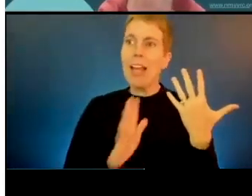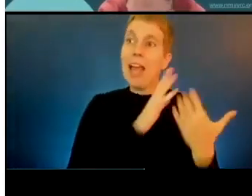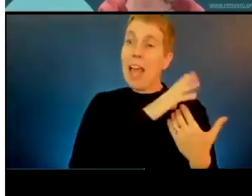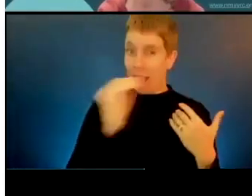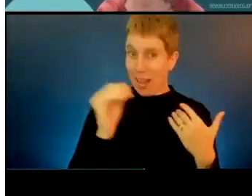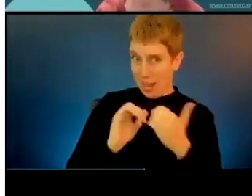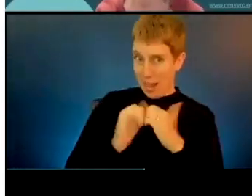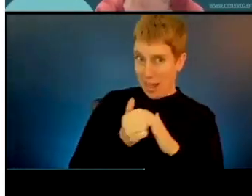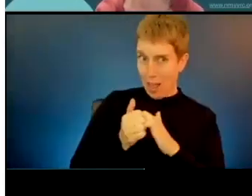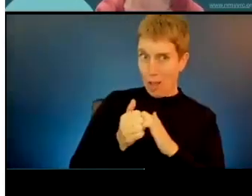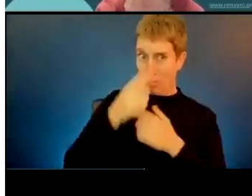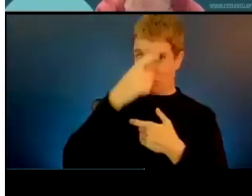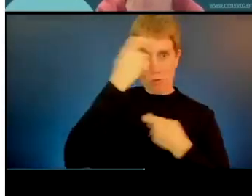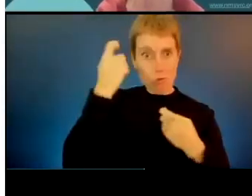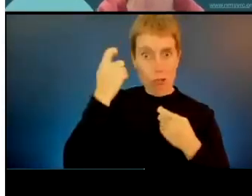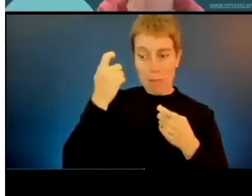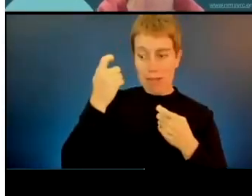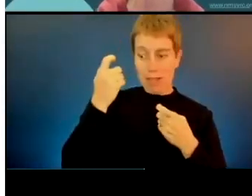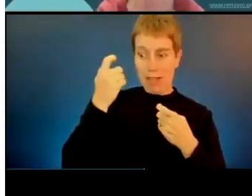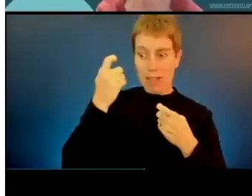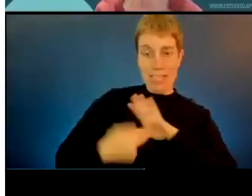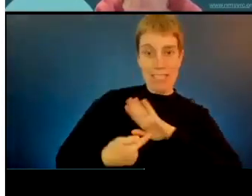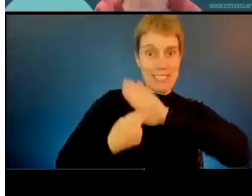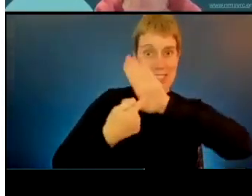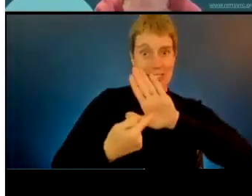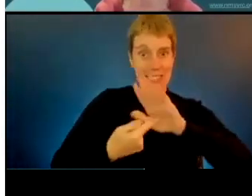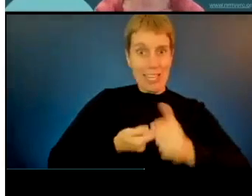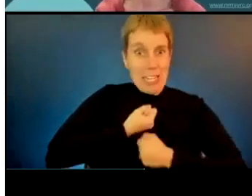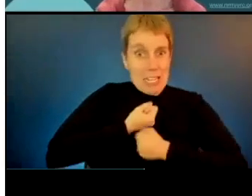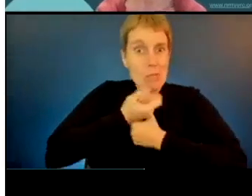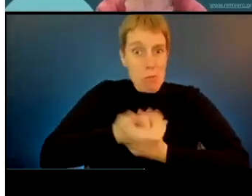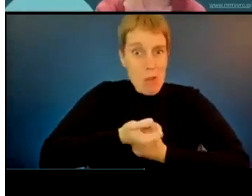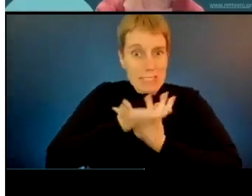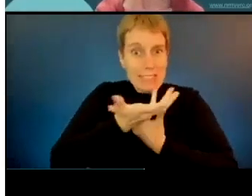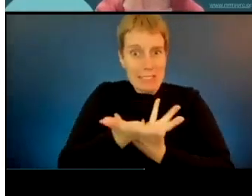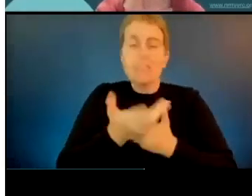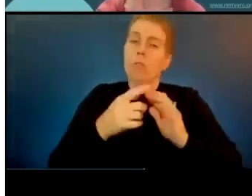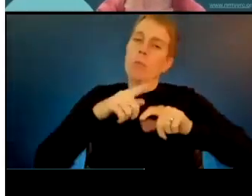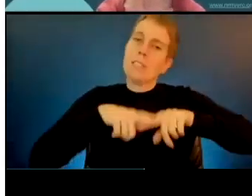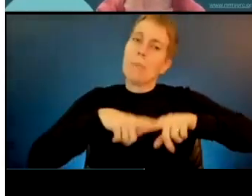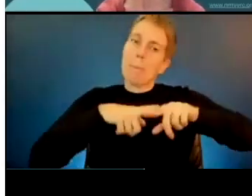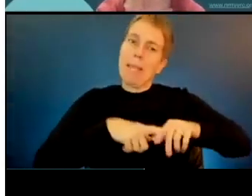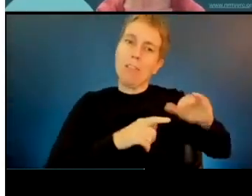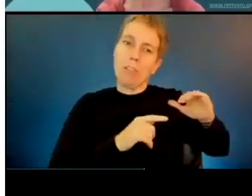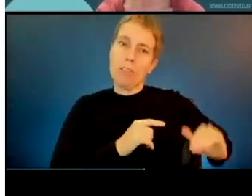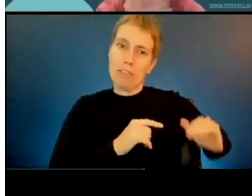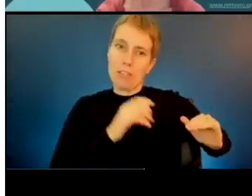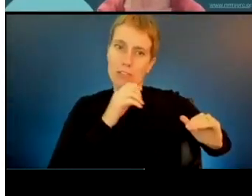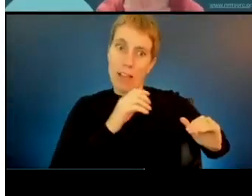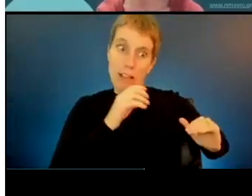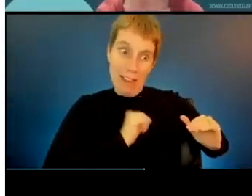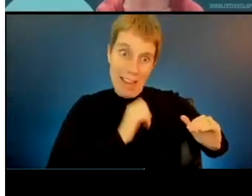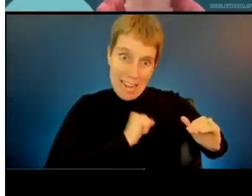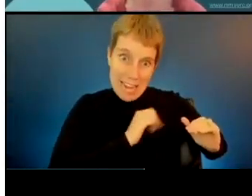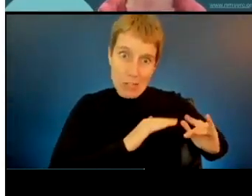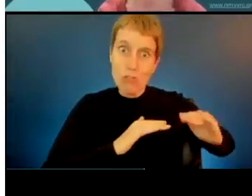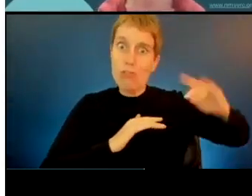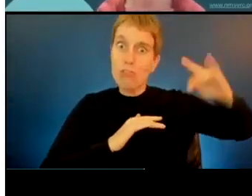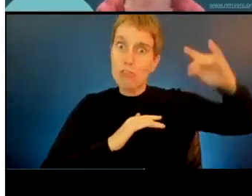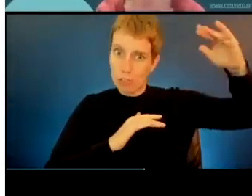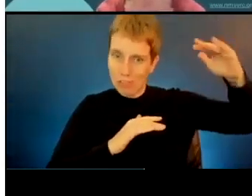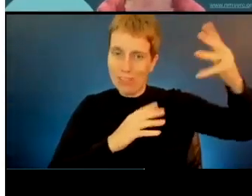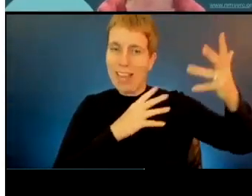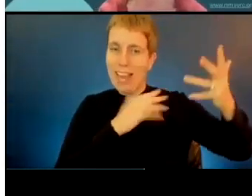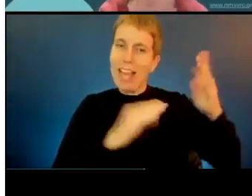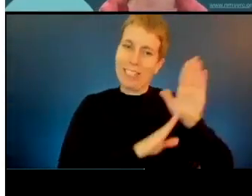and developmental level of the child. So I think that's a real critical takeaway. And also that for kids, as even